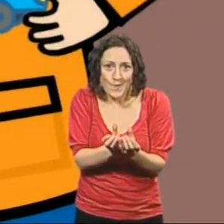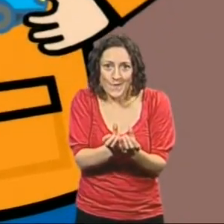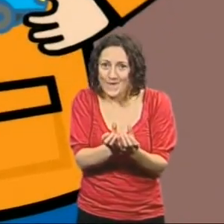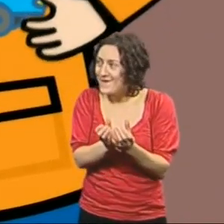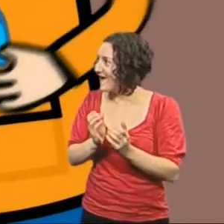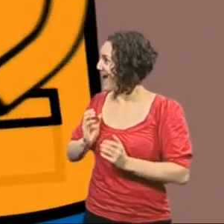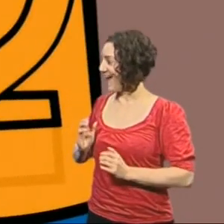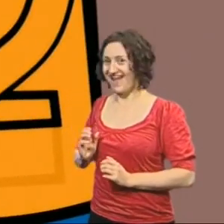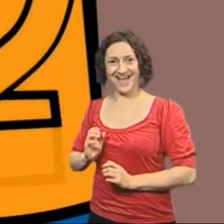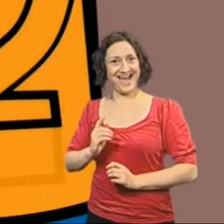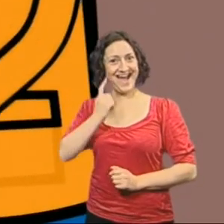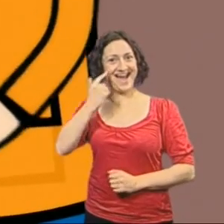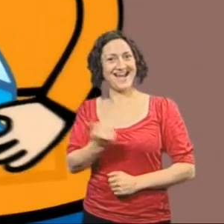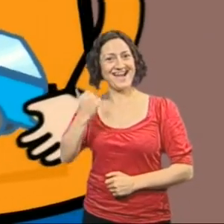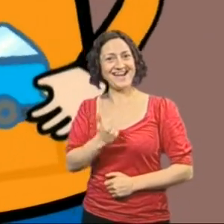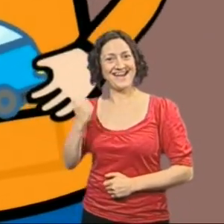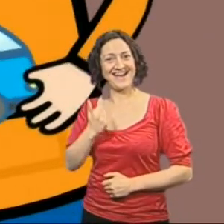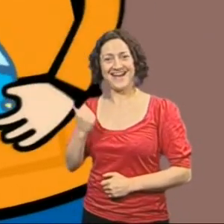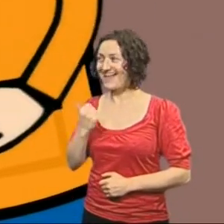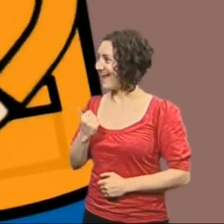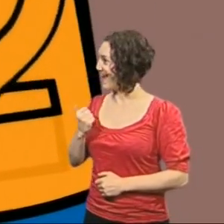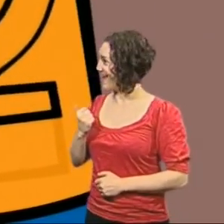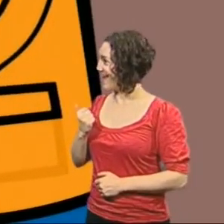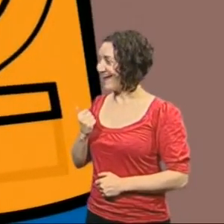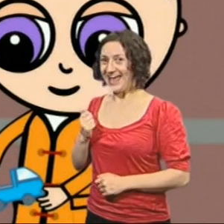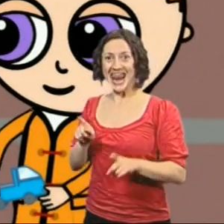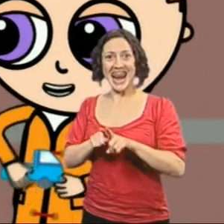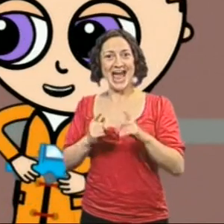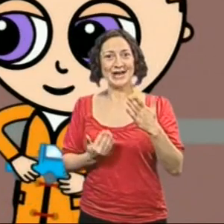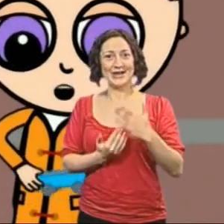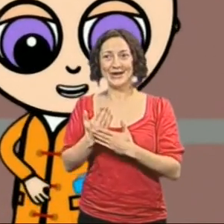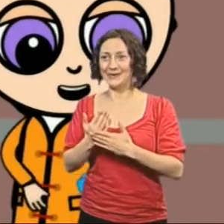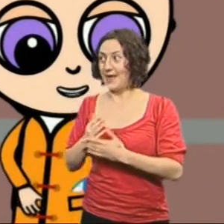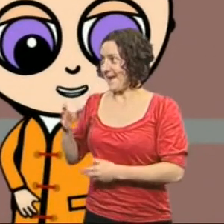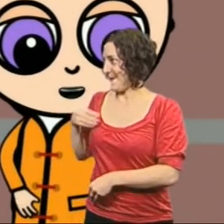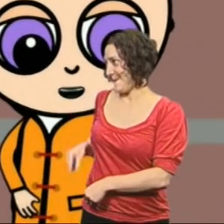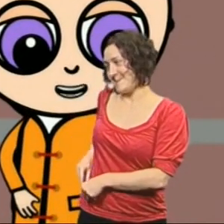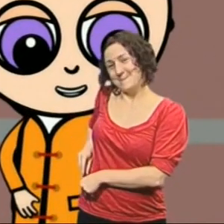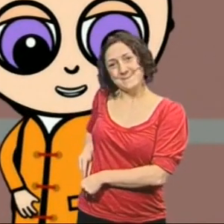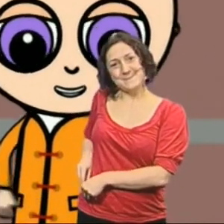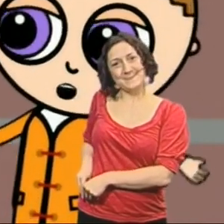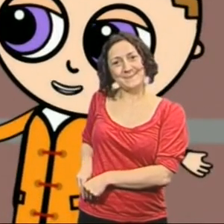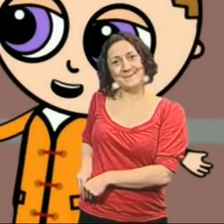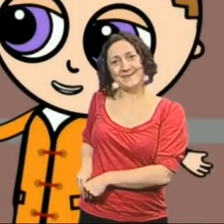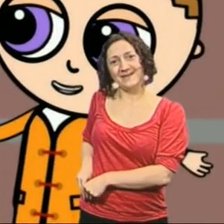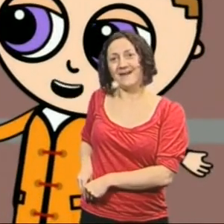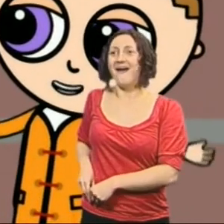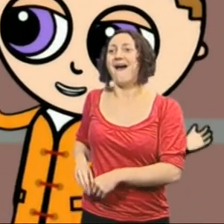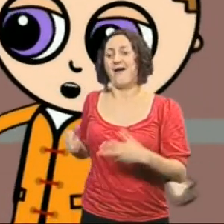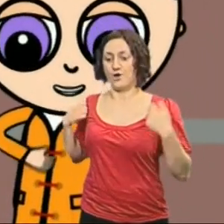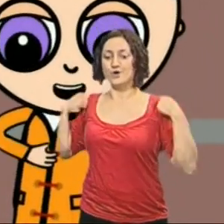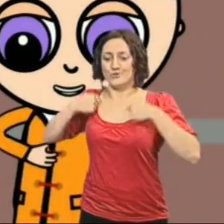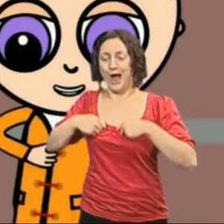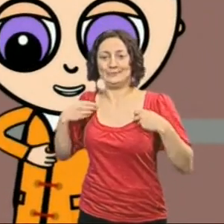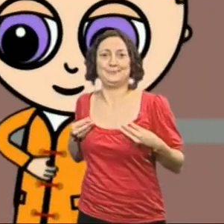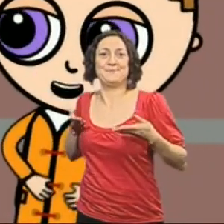There. As good as new. Wow! I'll just pop it back in the pocket. Now I can give Aaron